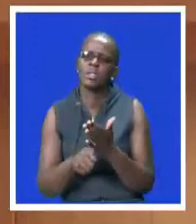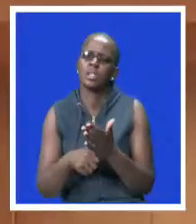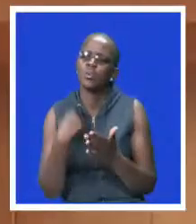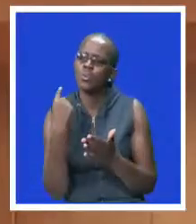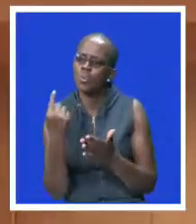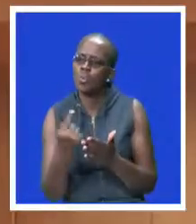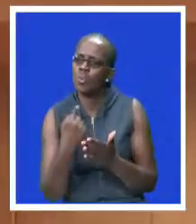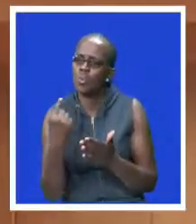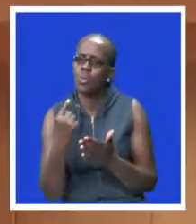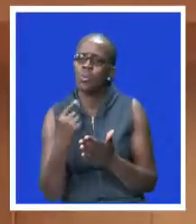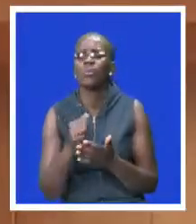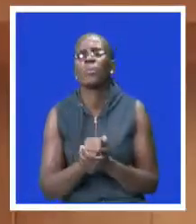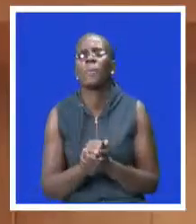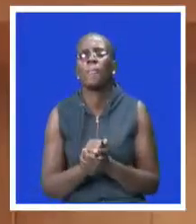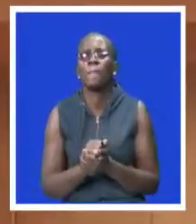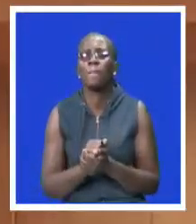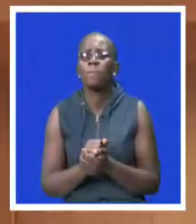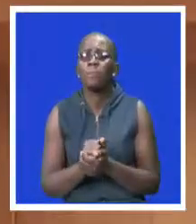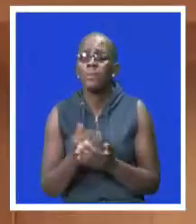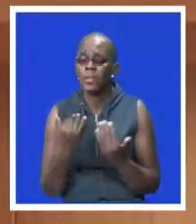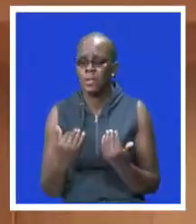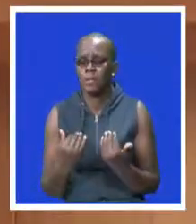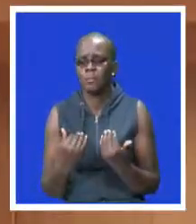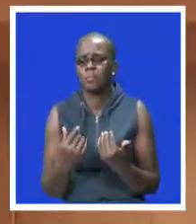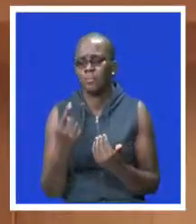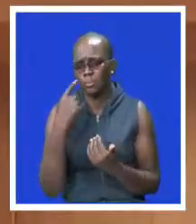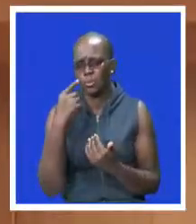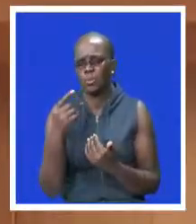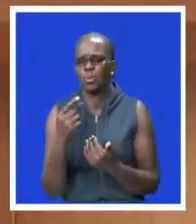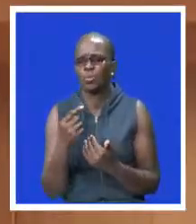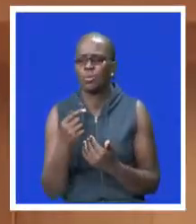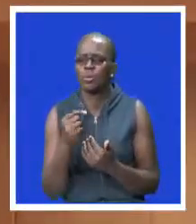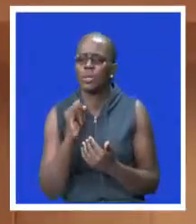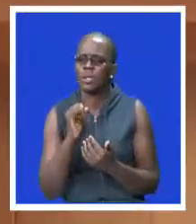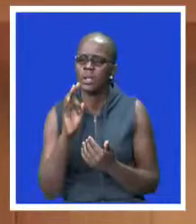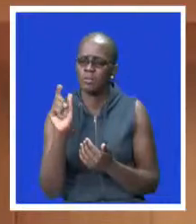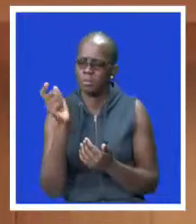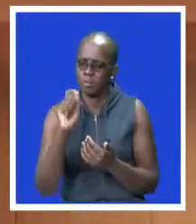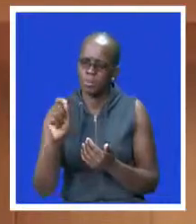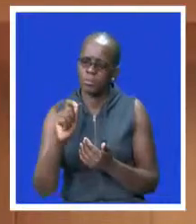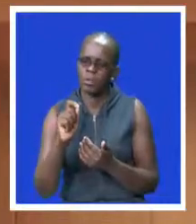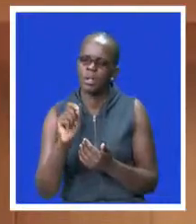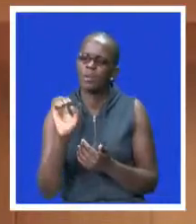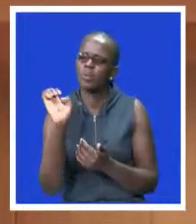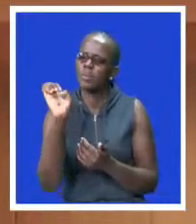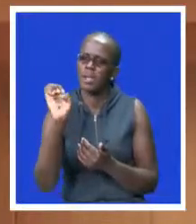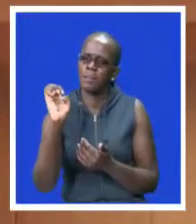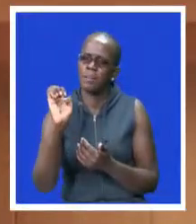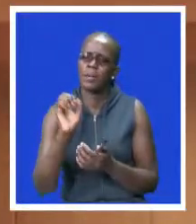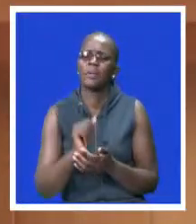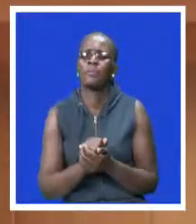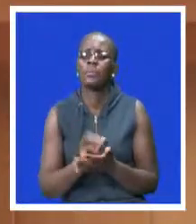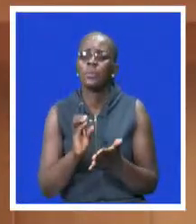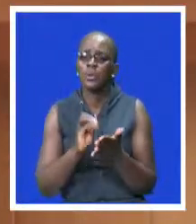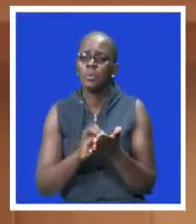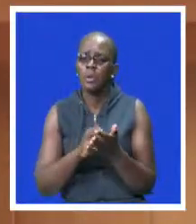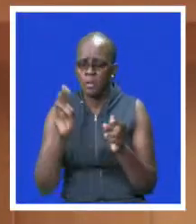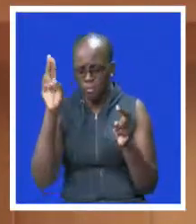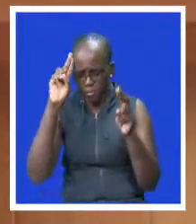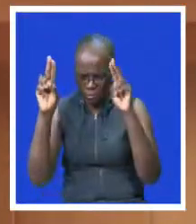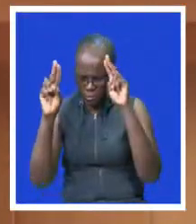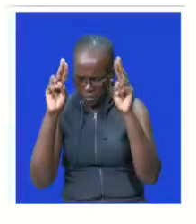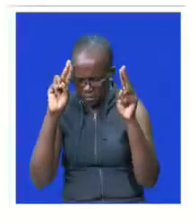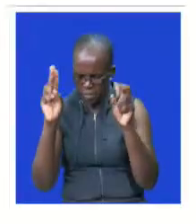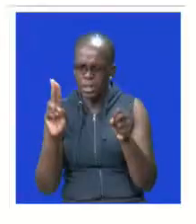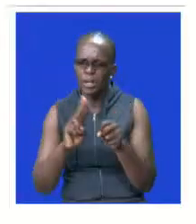Of an email or of a friendly letter. We are going to have a greeting. We are going to have an introduction.